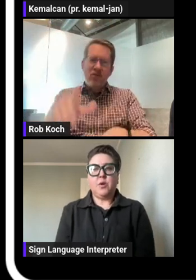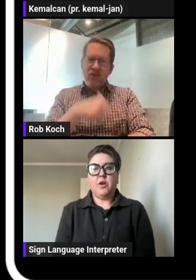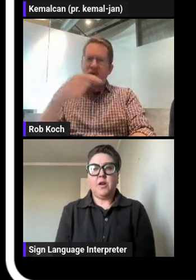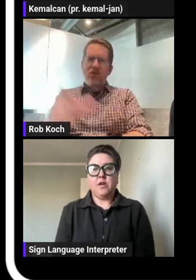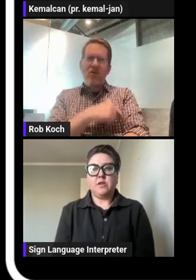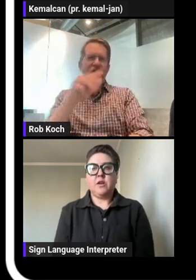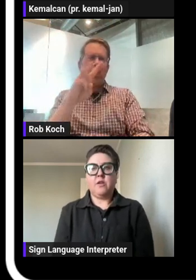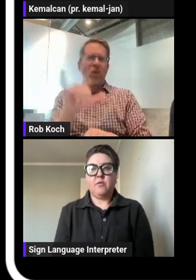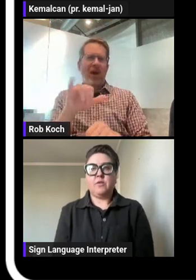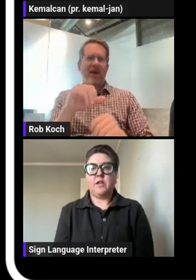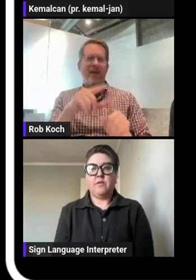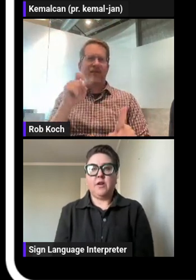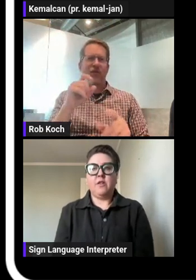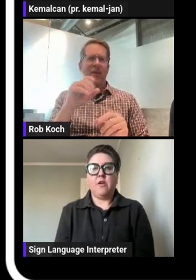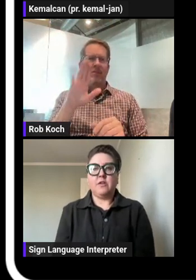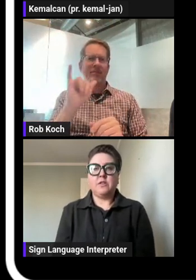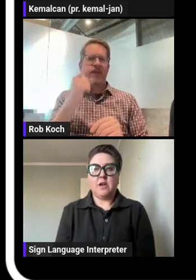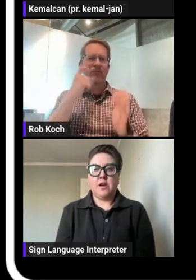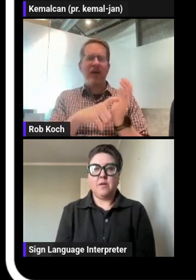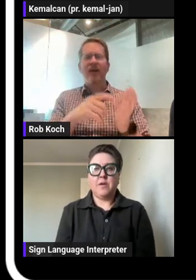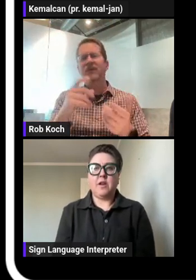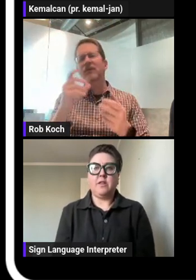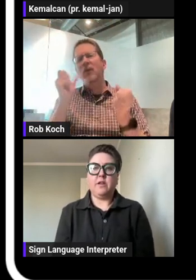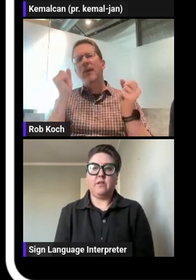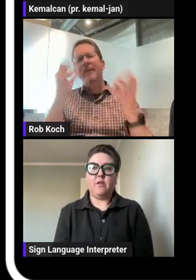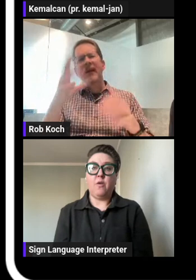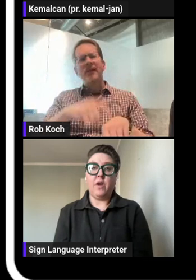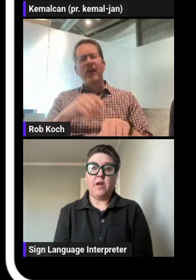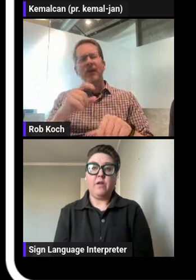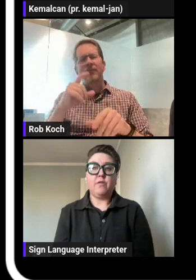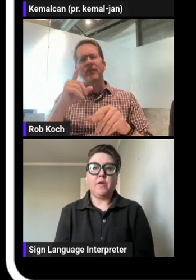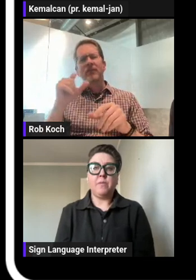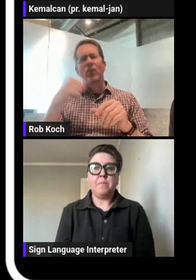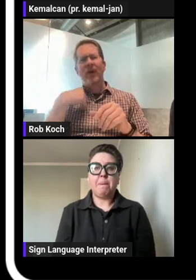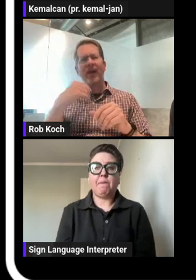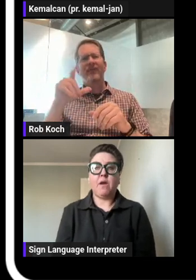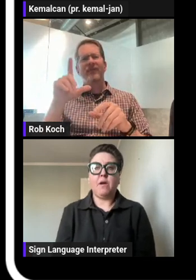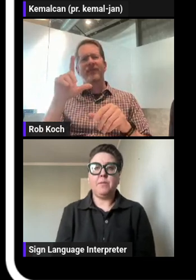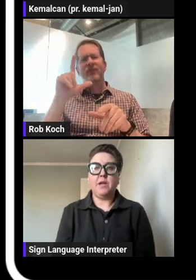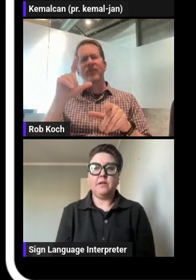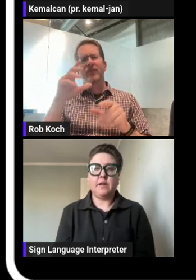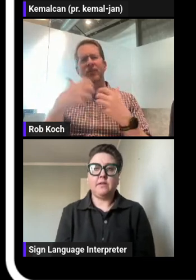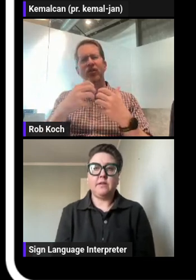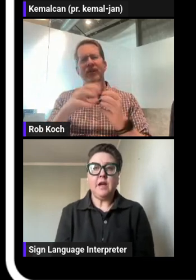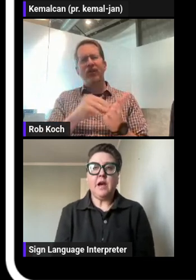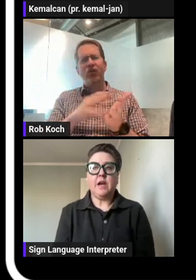nuances. That's where ASL will take a very long time. And I think it's a long way from